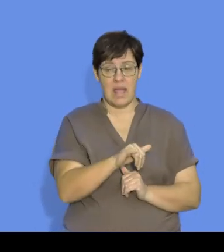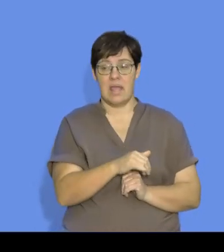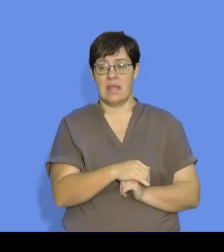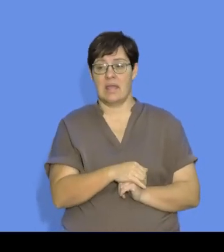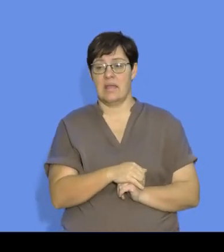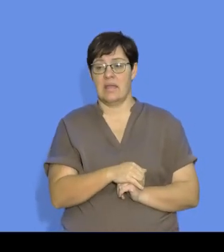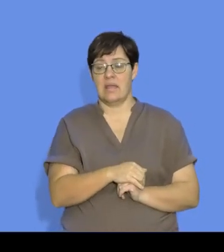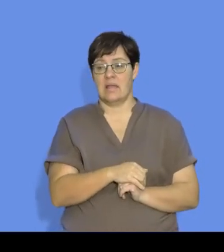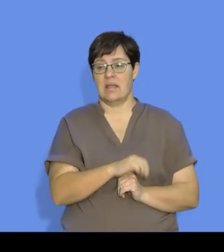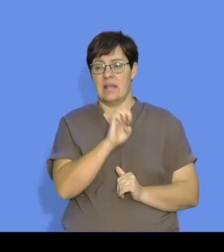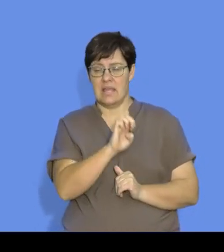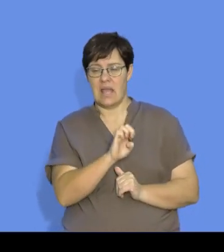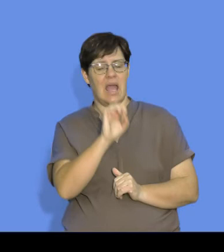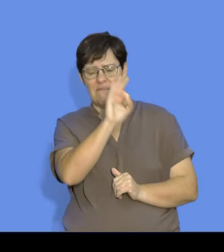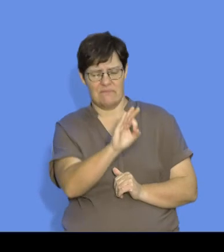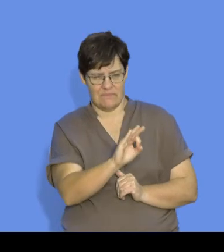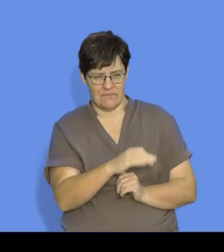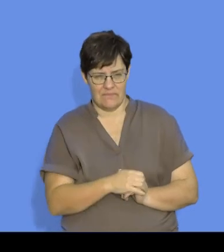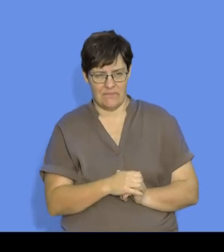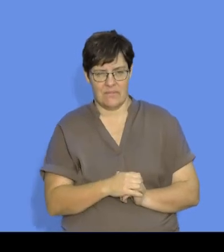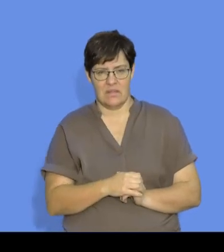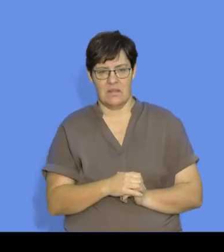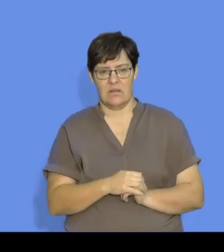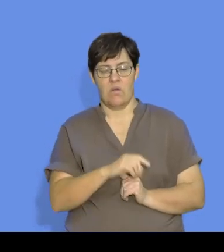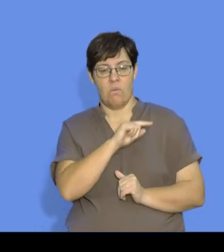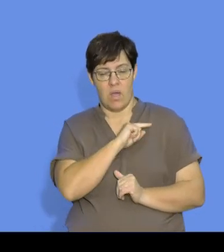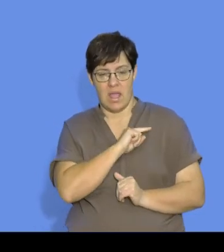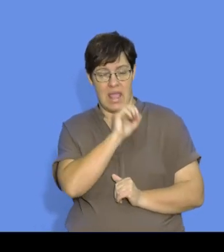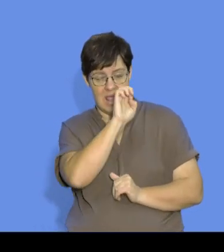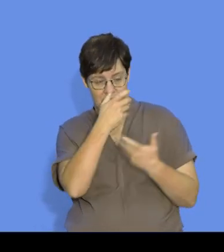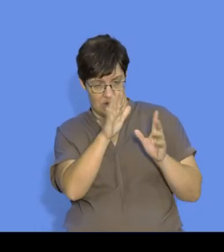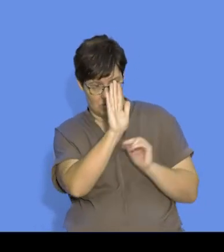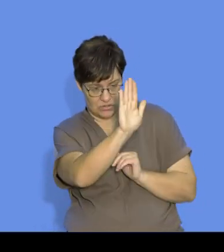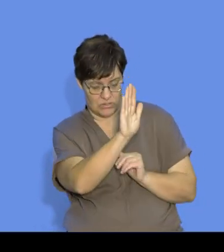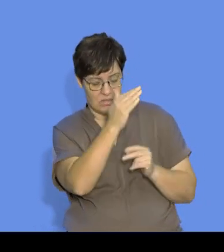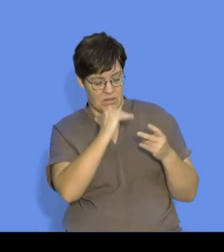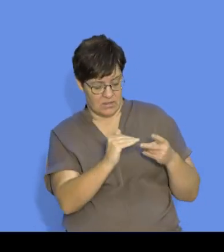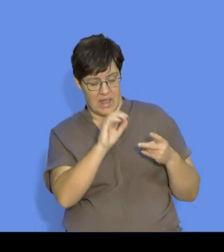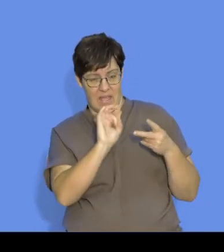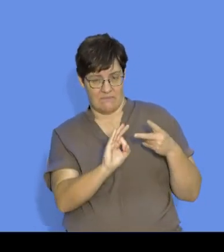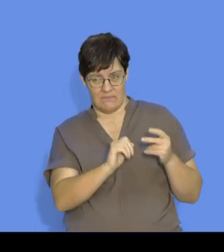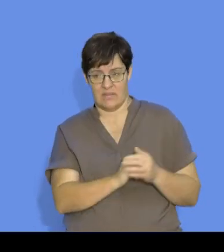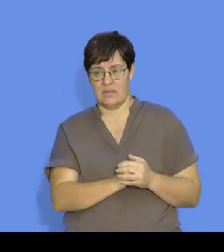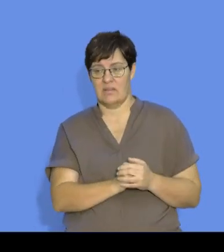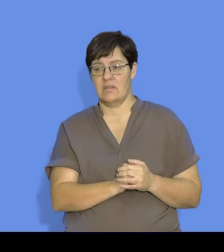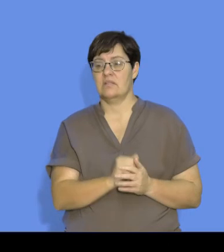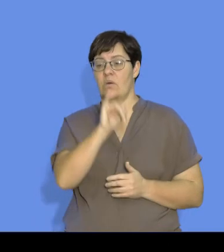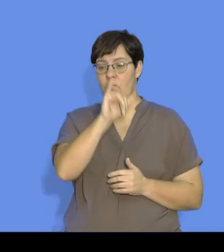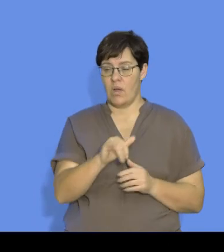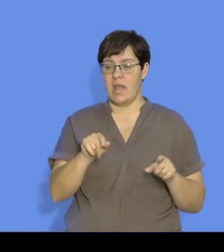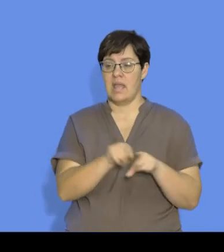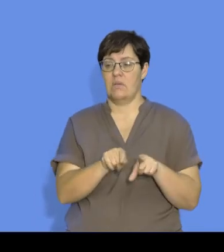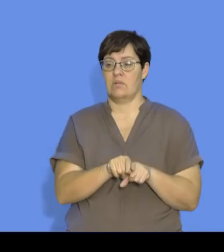y at E is equals to, at F I mean, because E we found it, this is equals to y